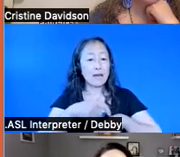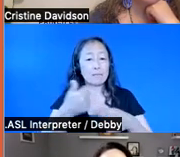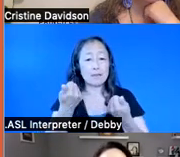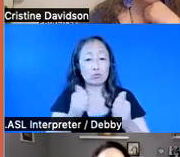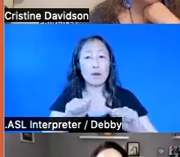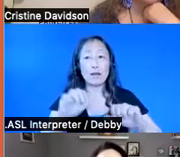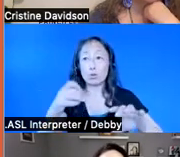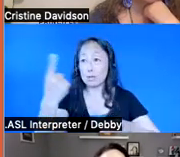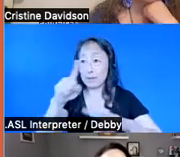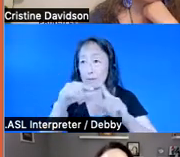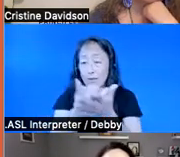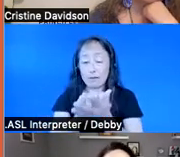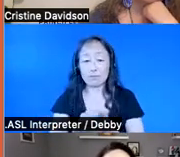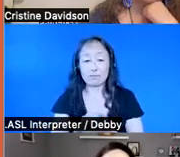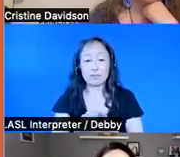that came out,